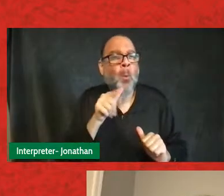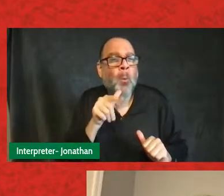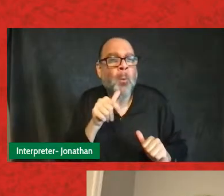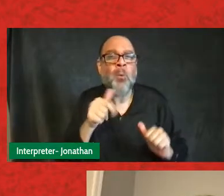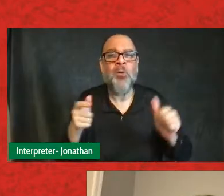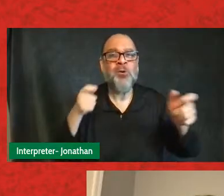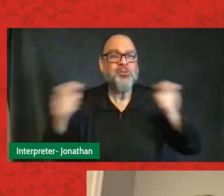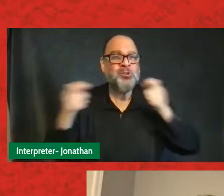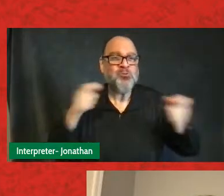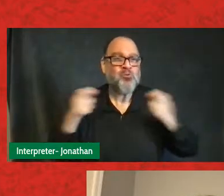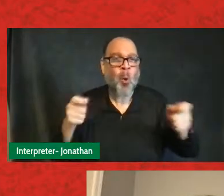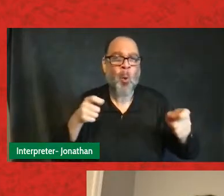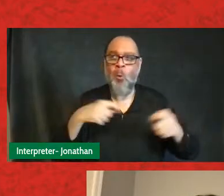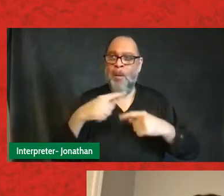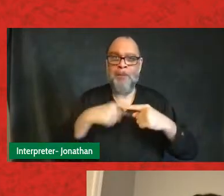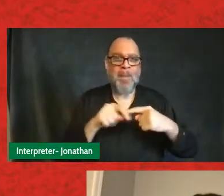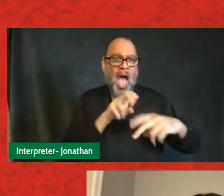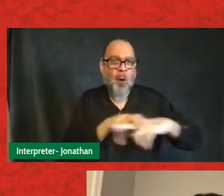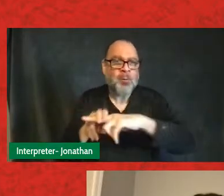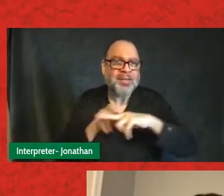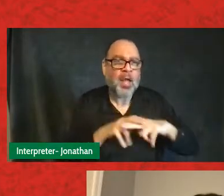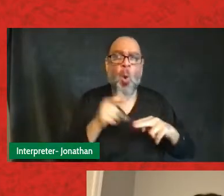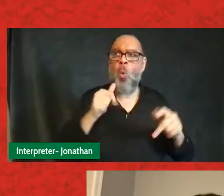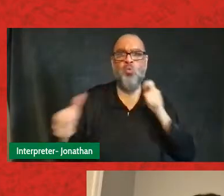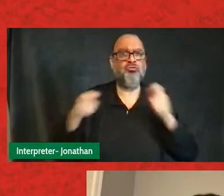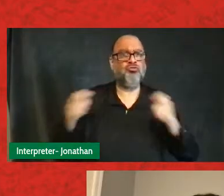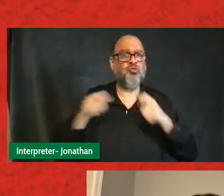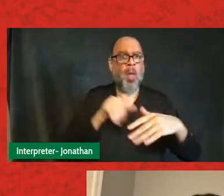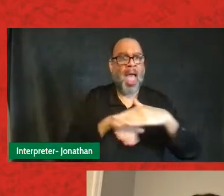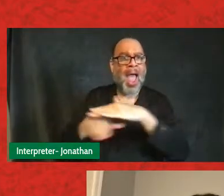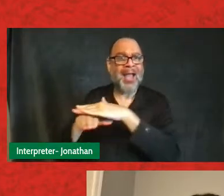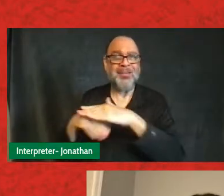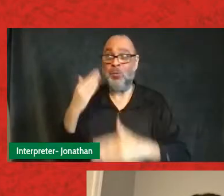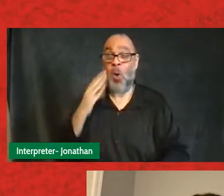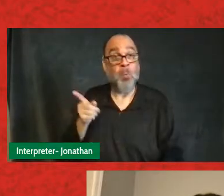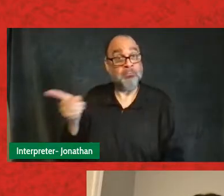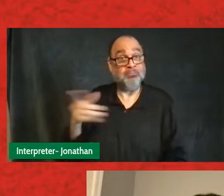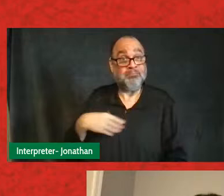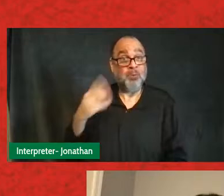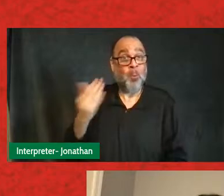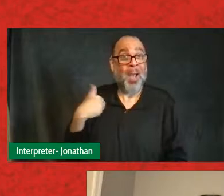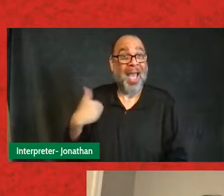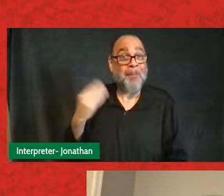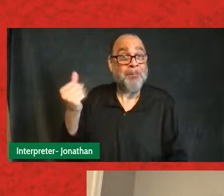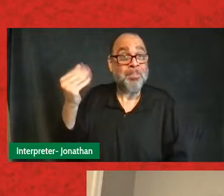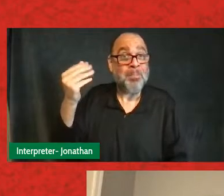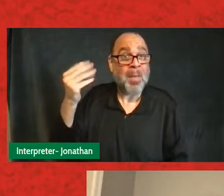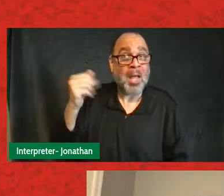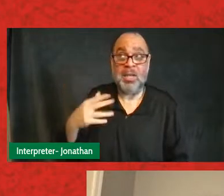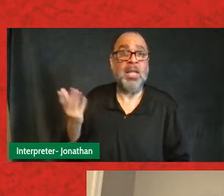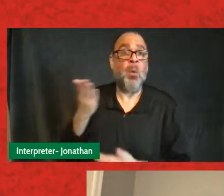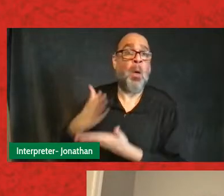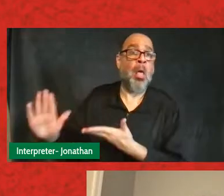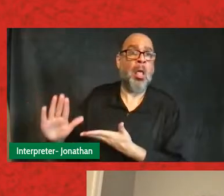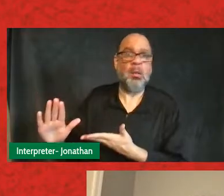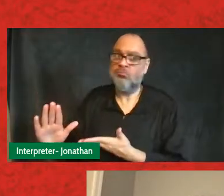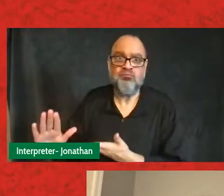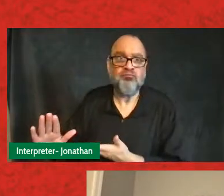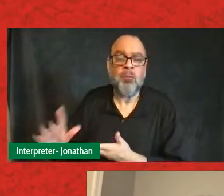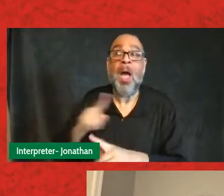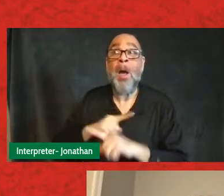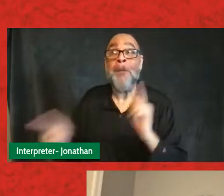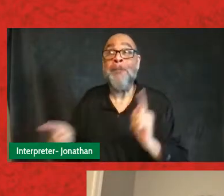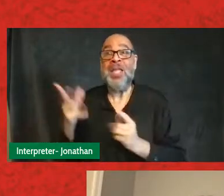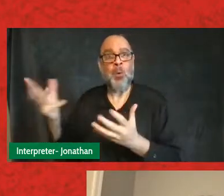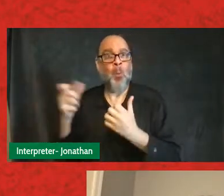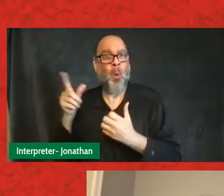the seating, who's in control of access. Now he's not gonna turn that money away, right? Right. But he doesn't want those white patrons sitting in